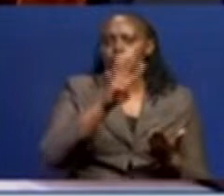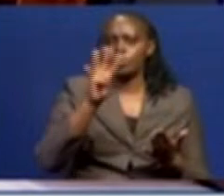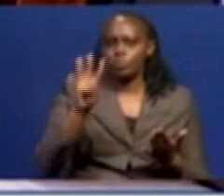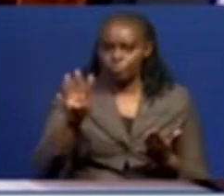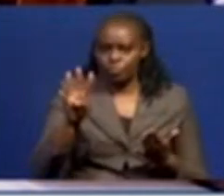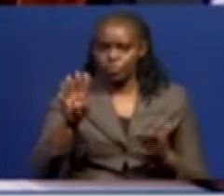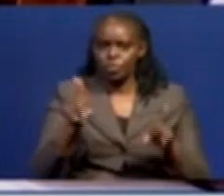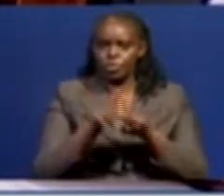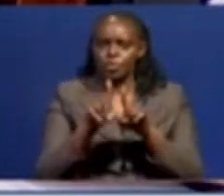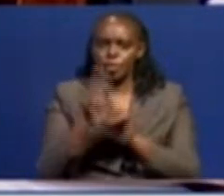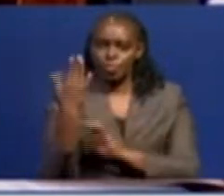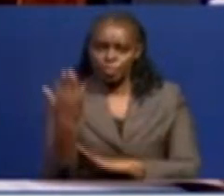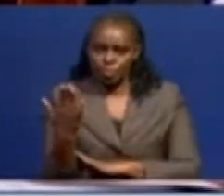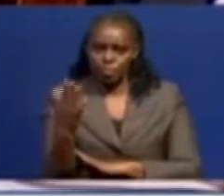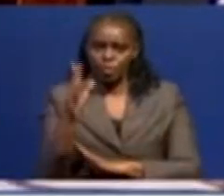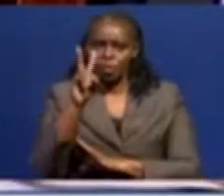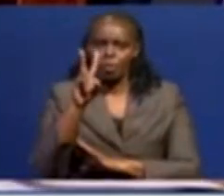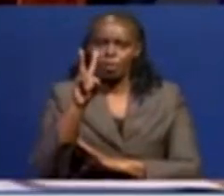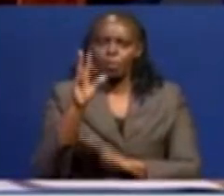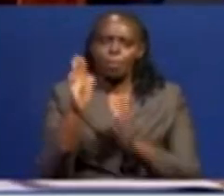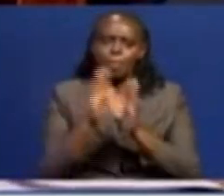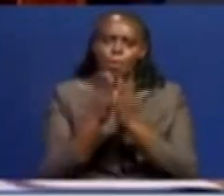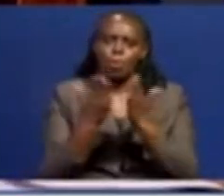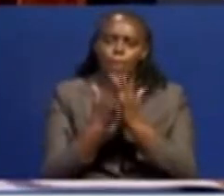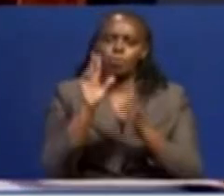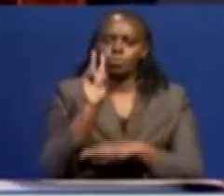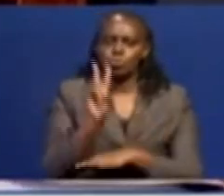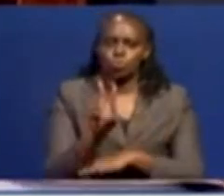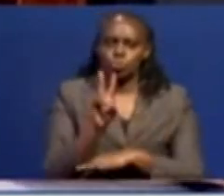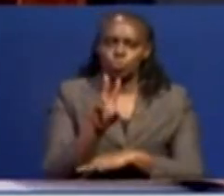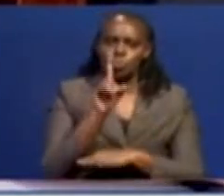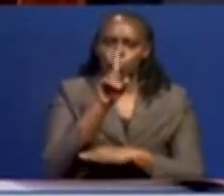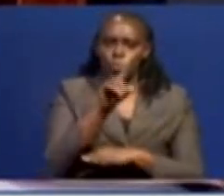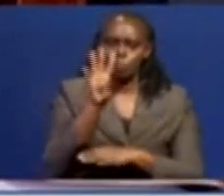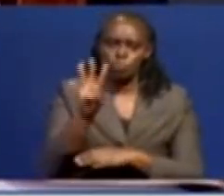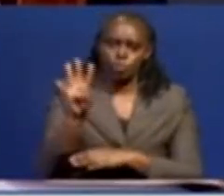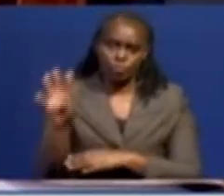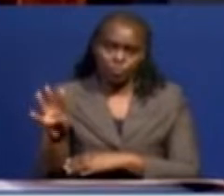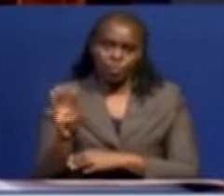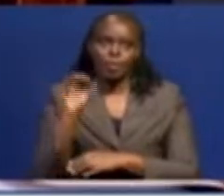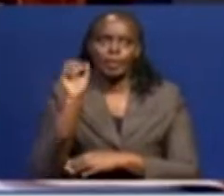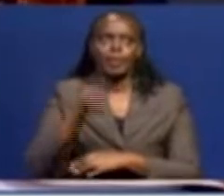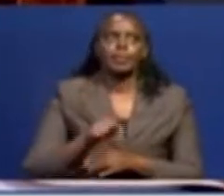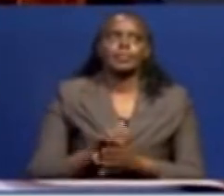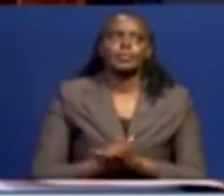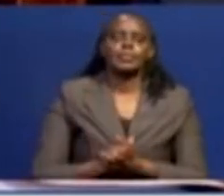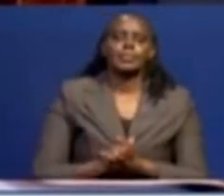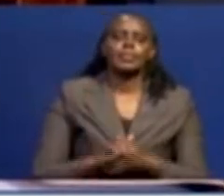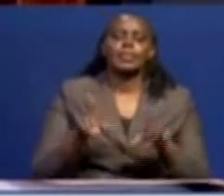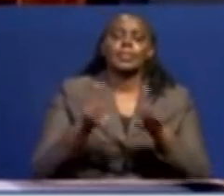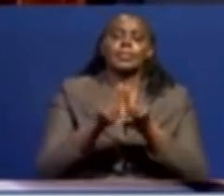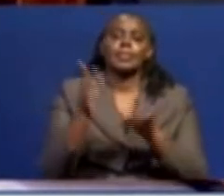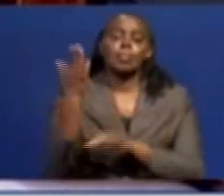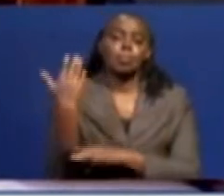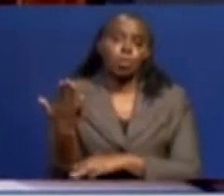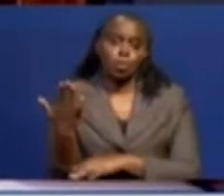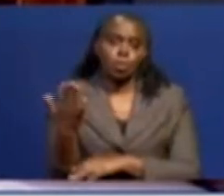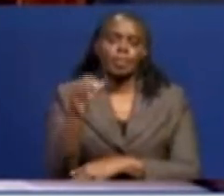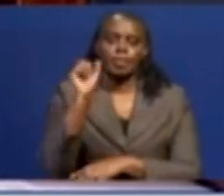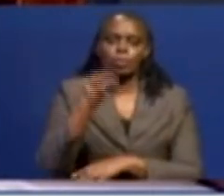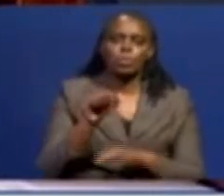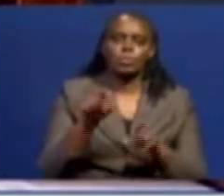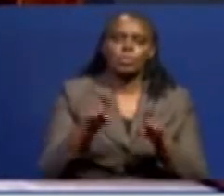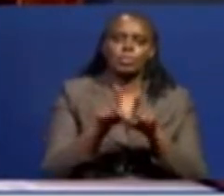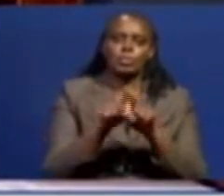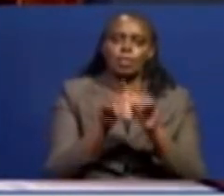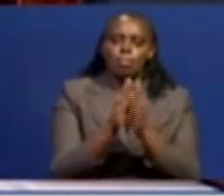Page 144 of the same document, volume 2. Page 144? Yes. Of the same